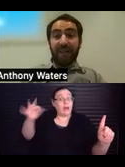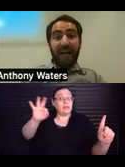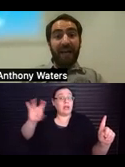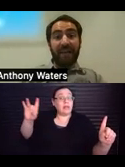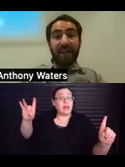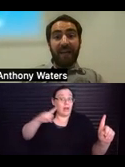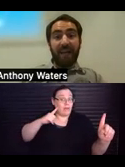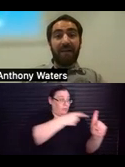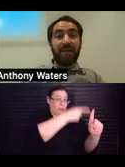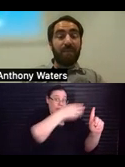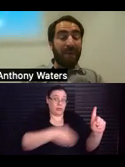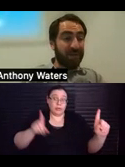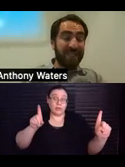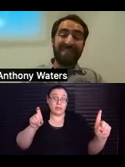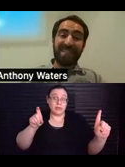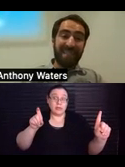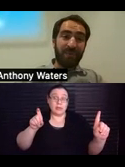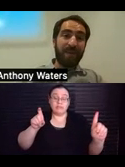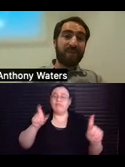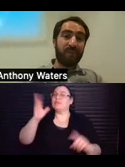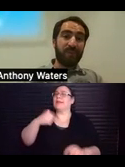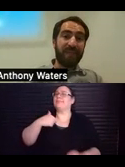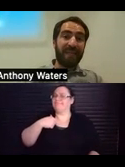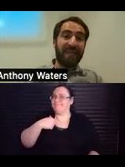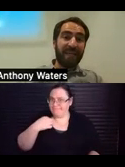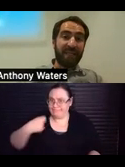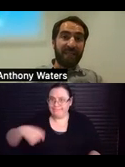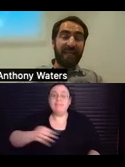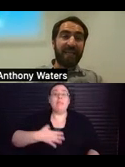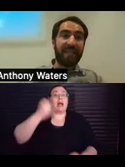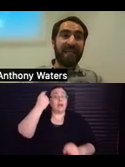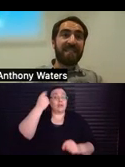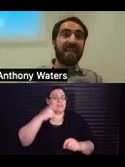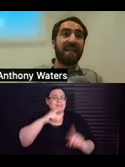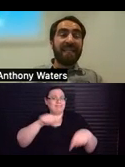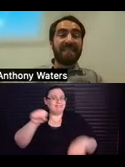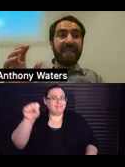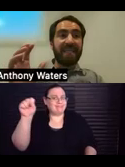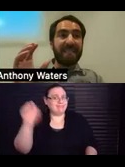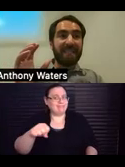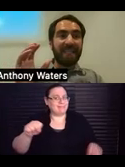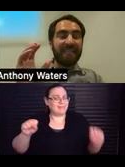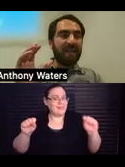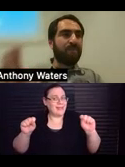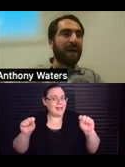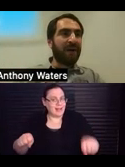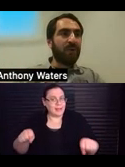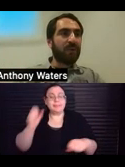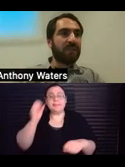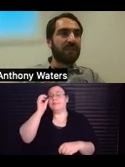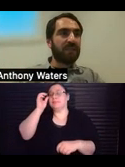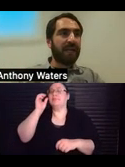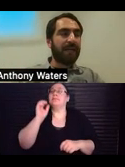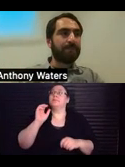Yeah, my understanding is that you absolutely can, and it's